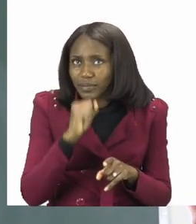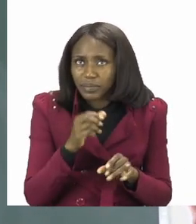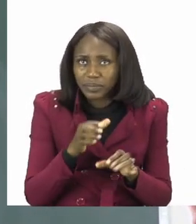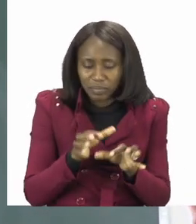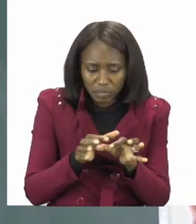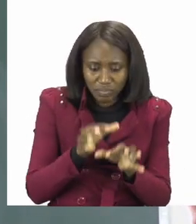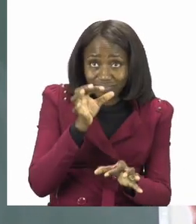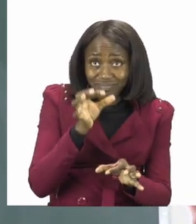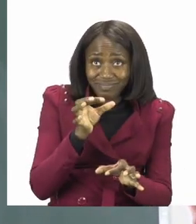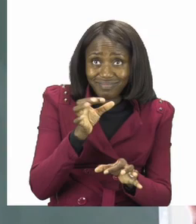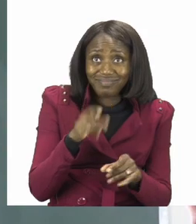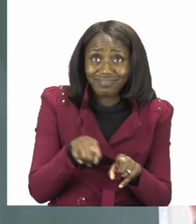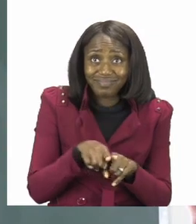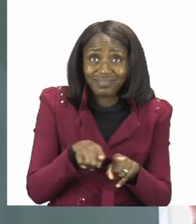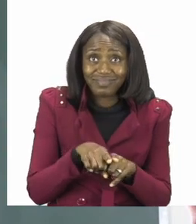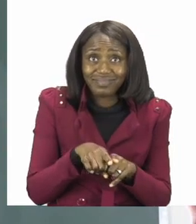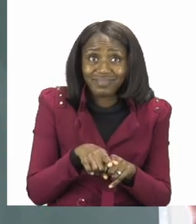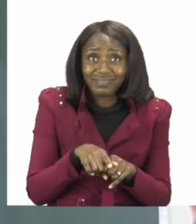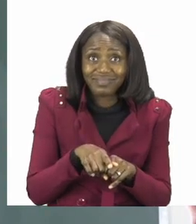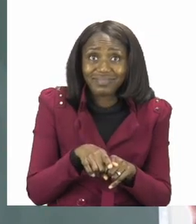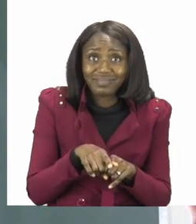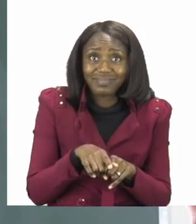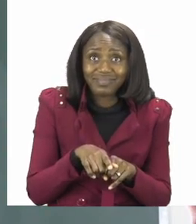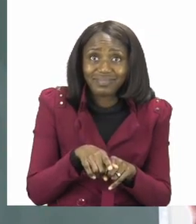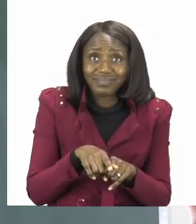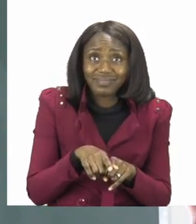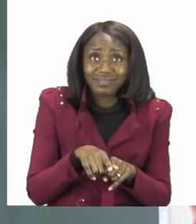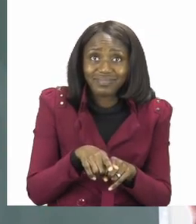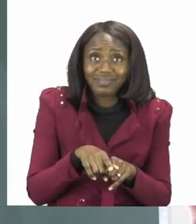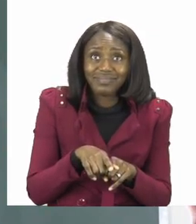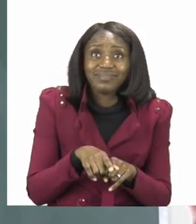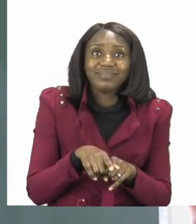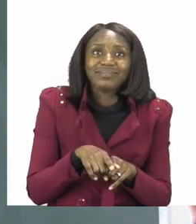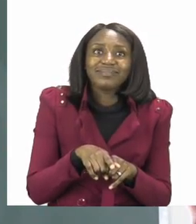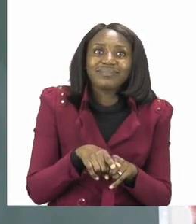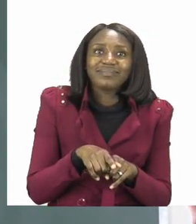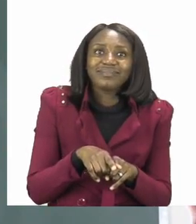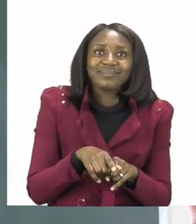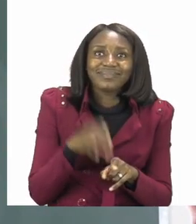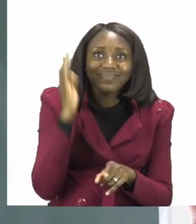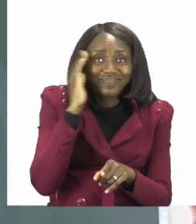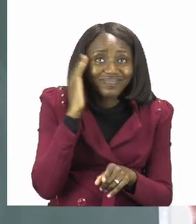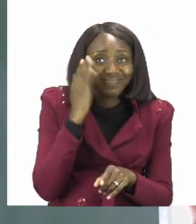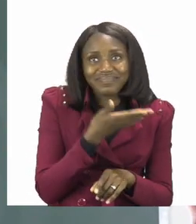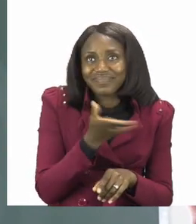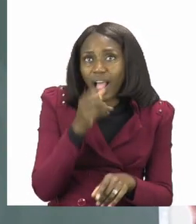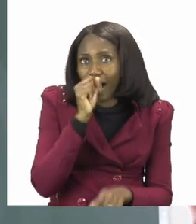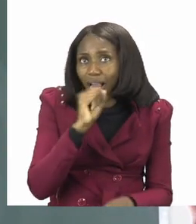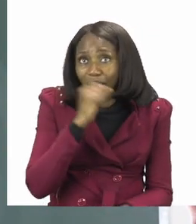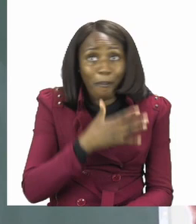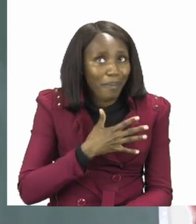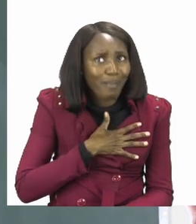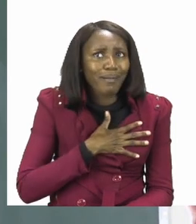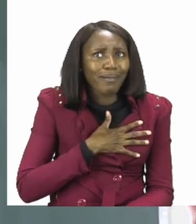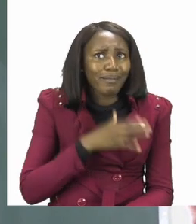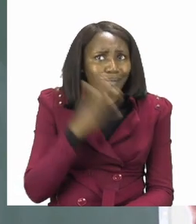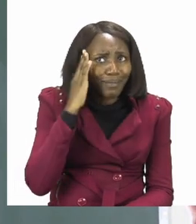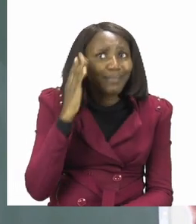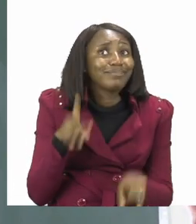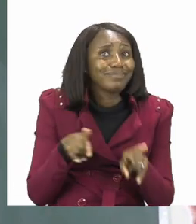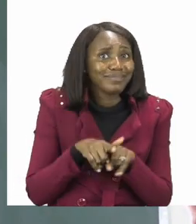knows a cone because a cone holds our ice cream. So we can draw a line